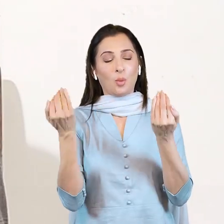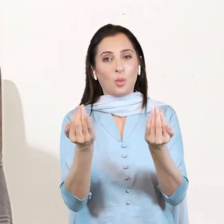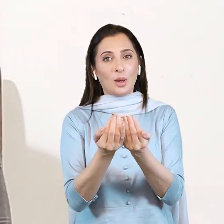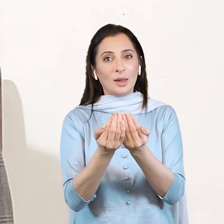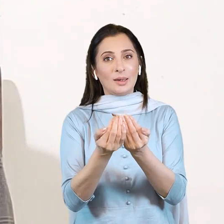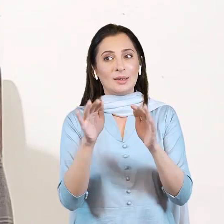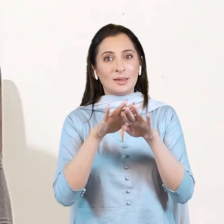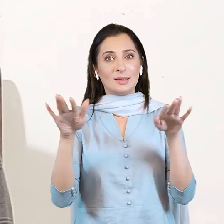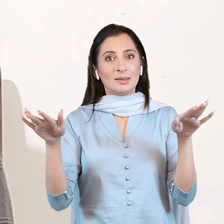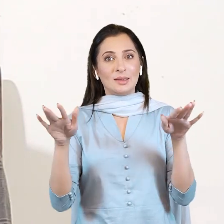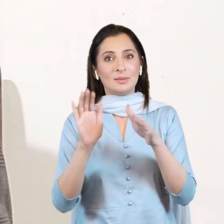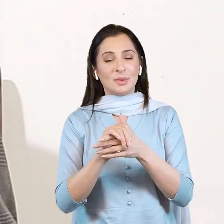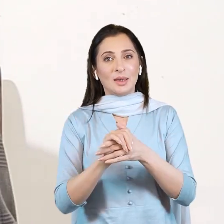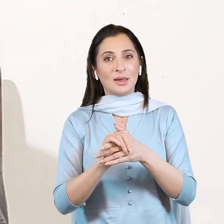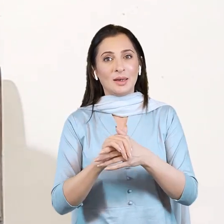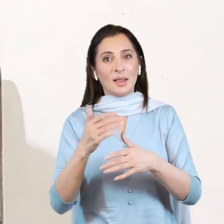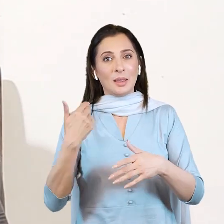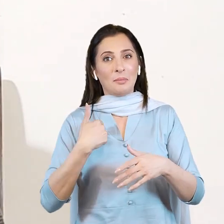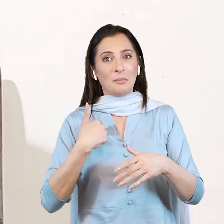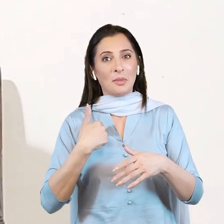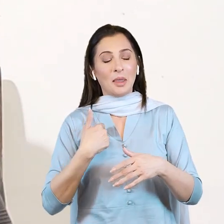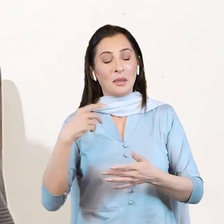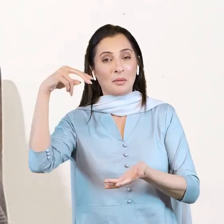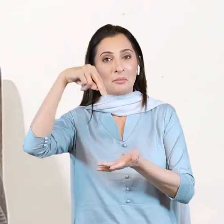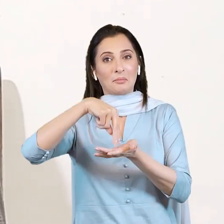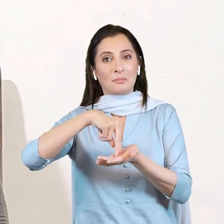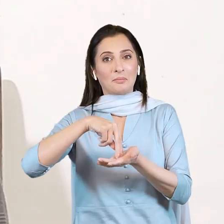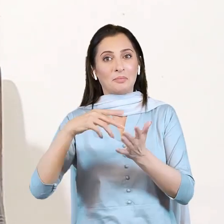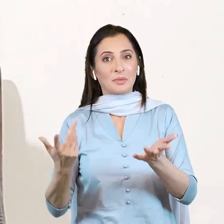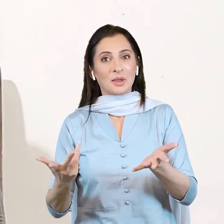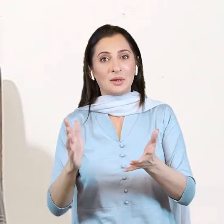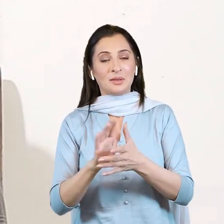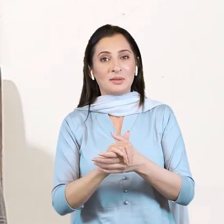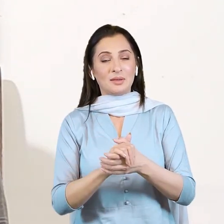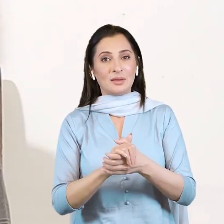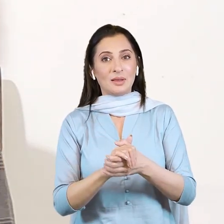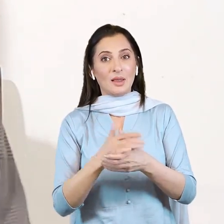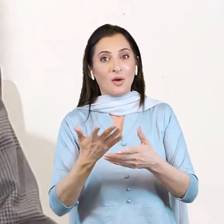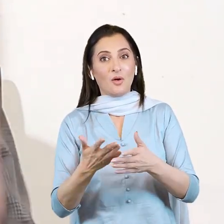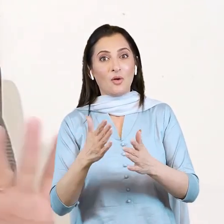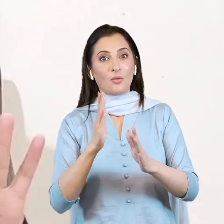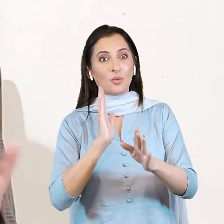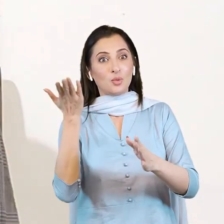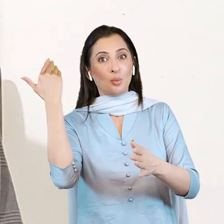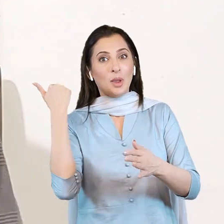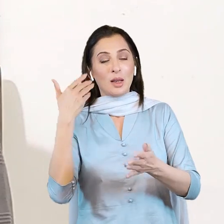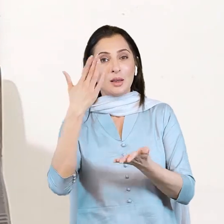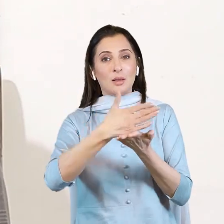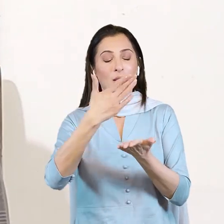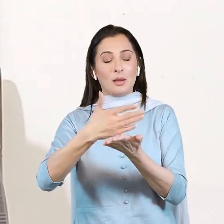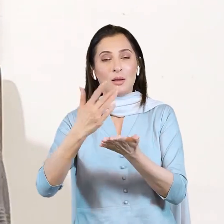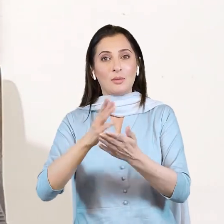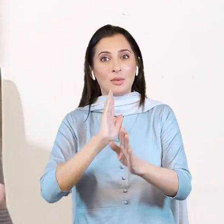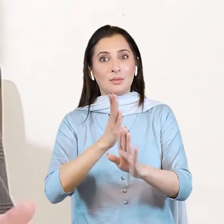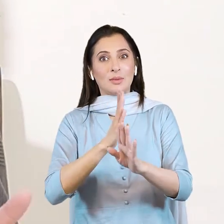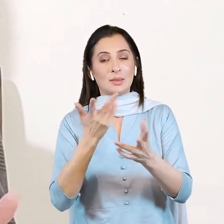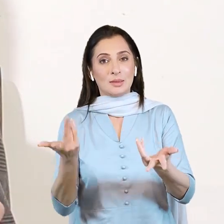that I could do the same. That's when I understood the power of words. I went back to the club.